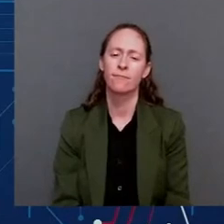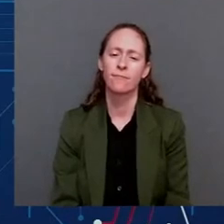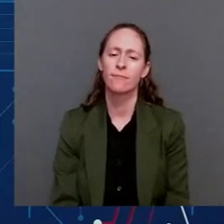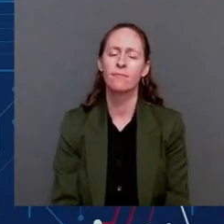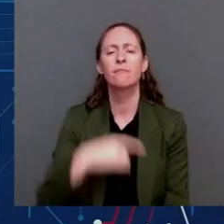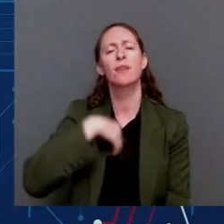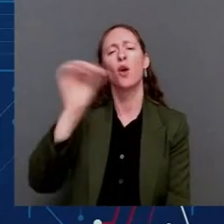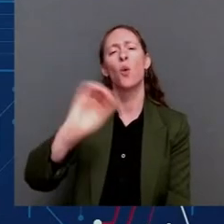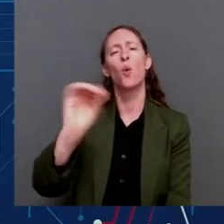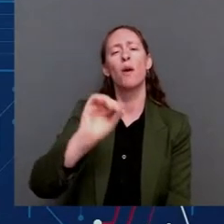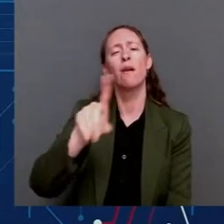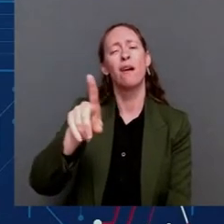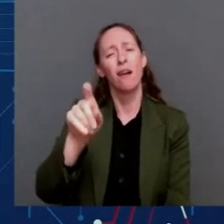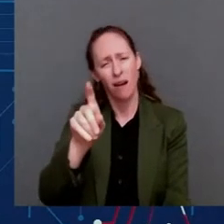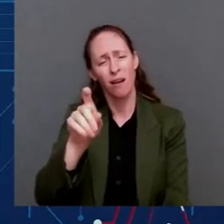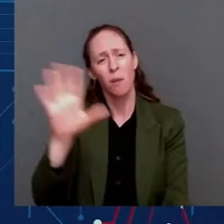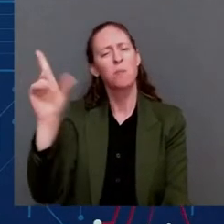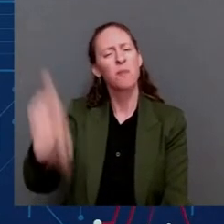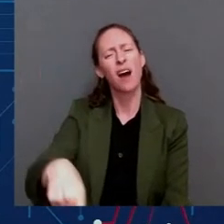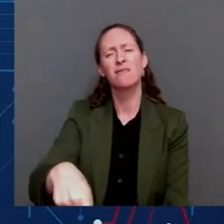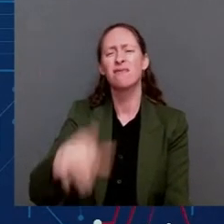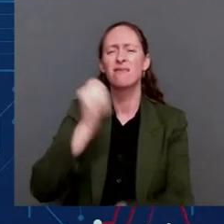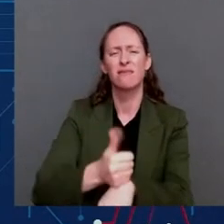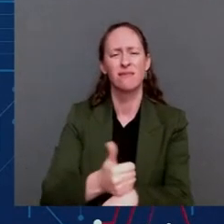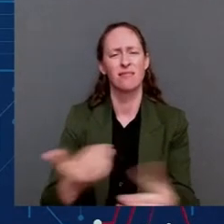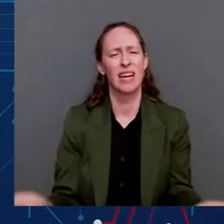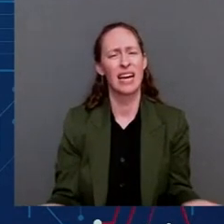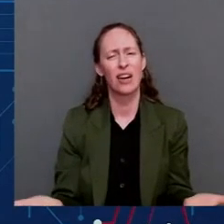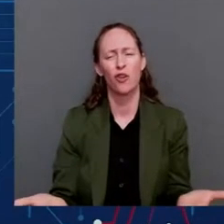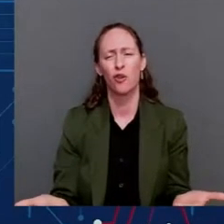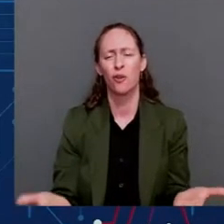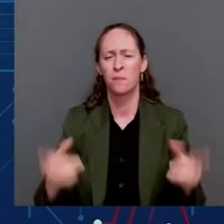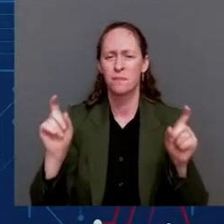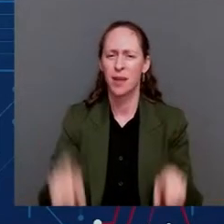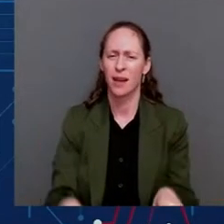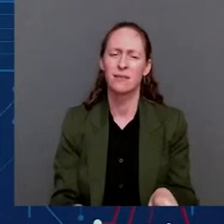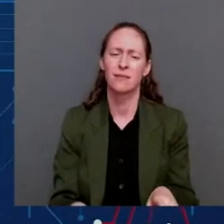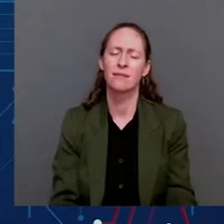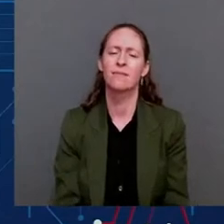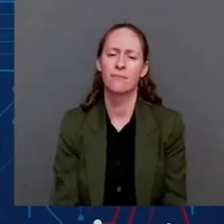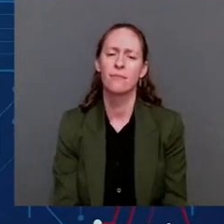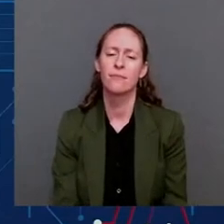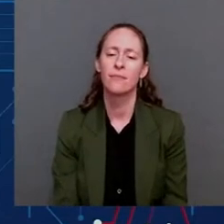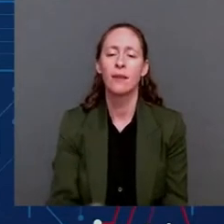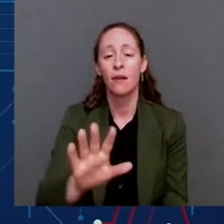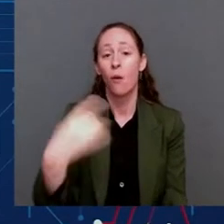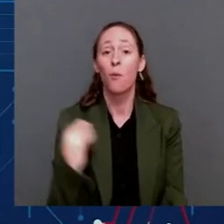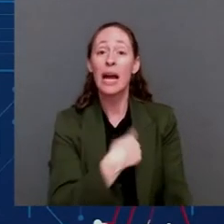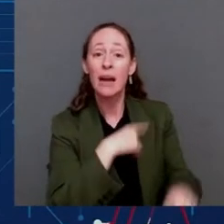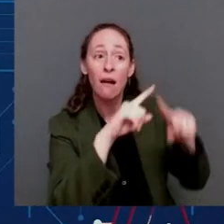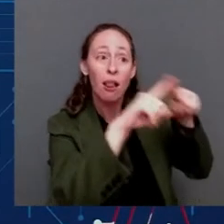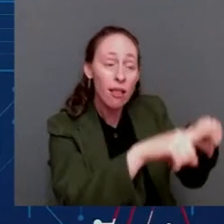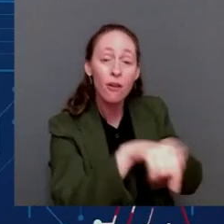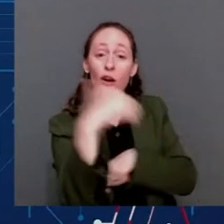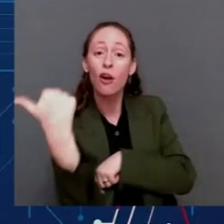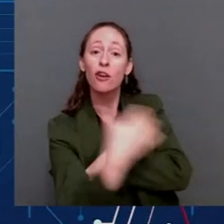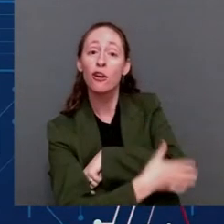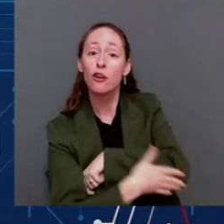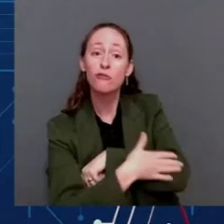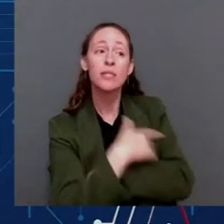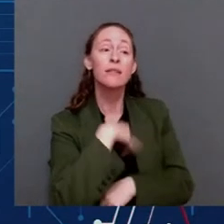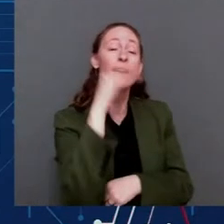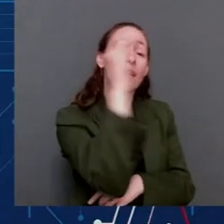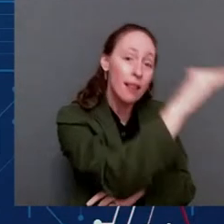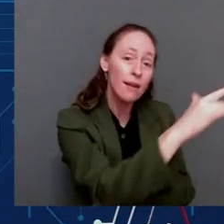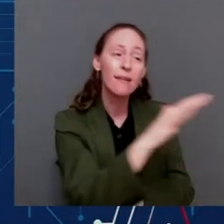these semiconductors. We can no longer be dependent on foreign countries for things that are absolutely essential to our